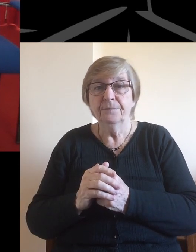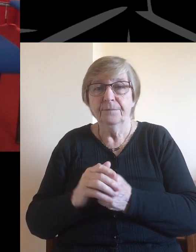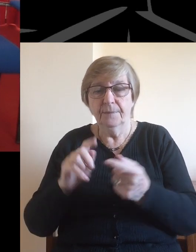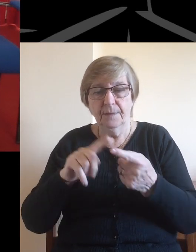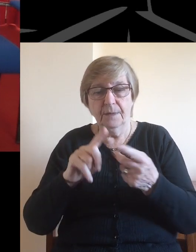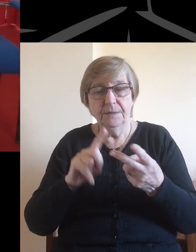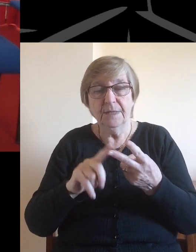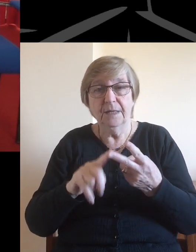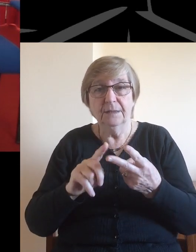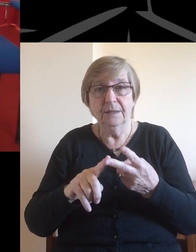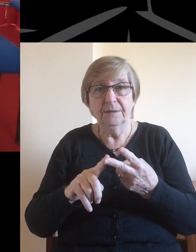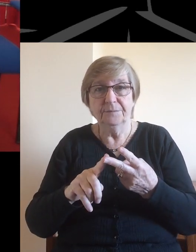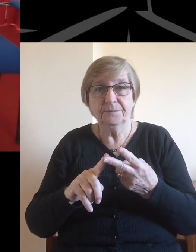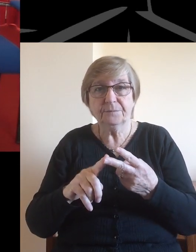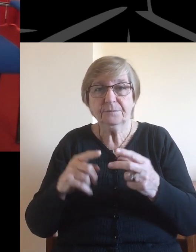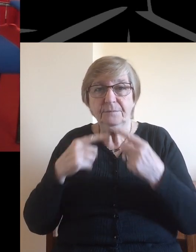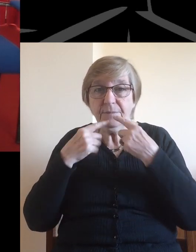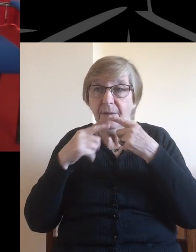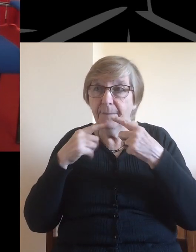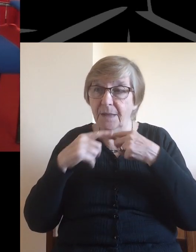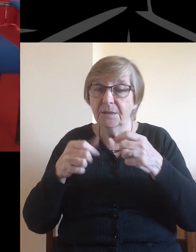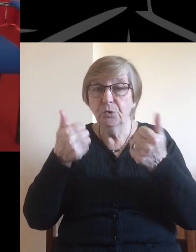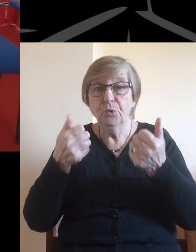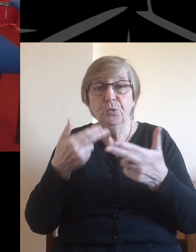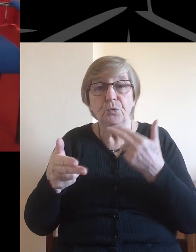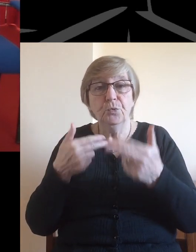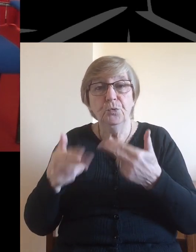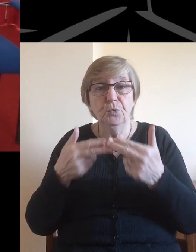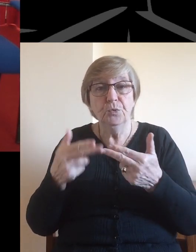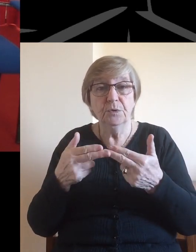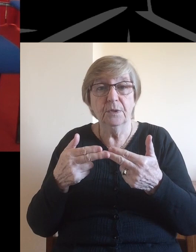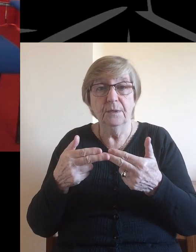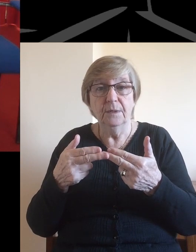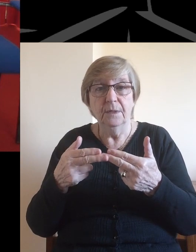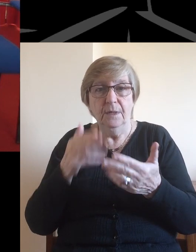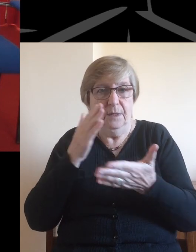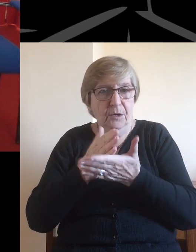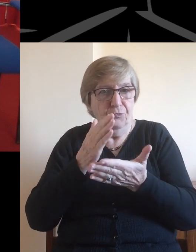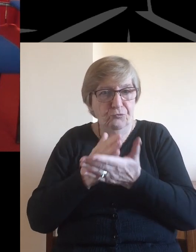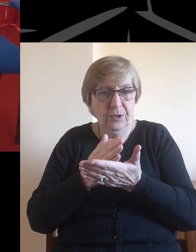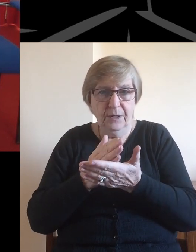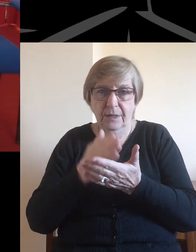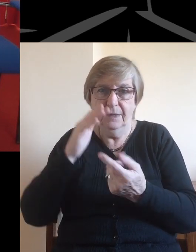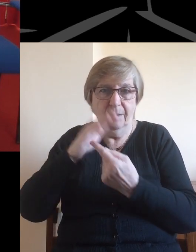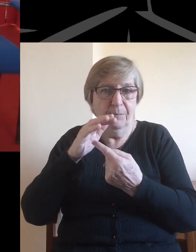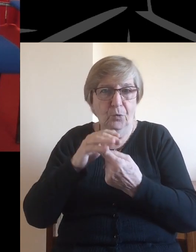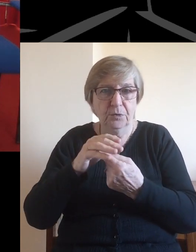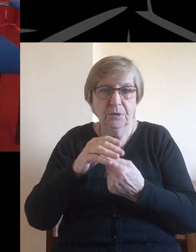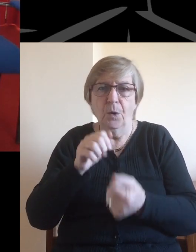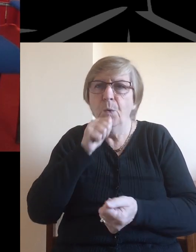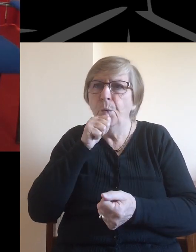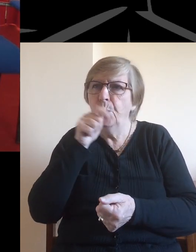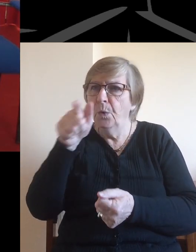And secondly, it's a message that's good news and rests entirely on the identity of Jesus.